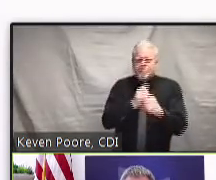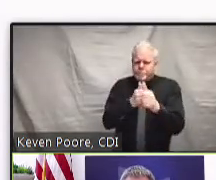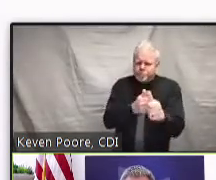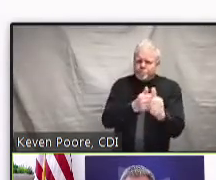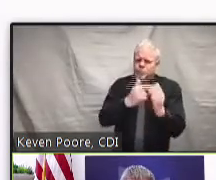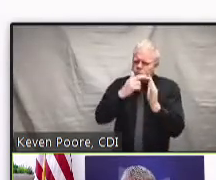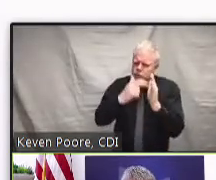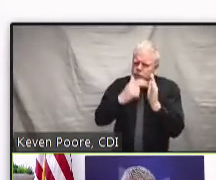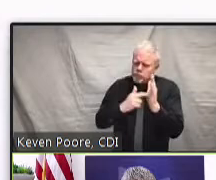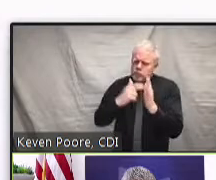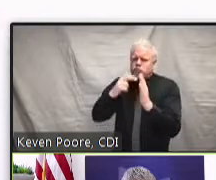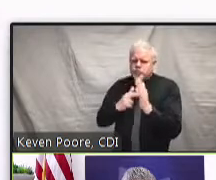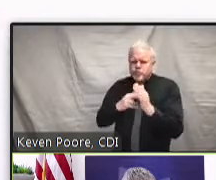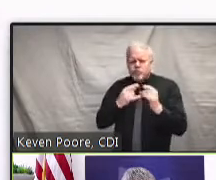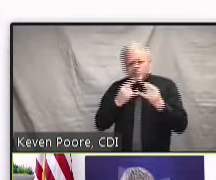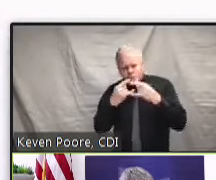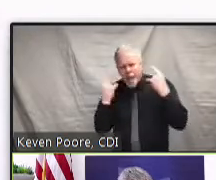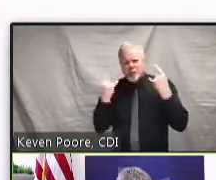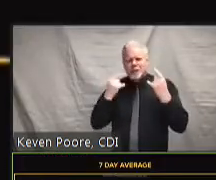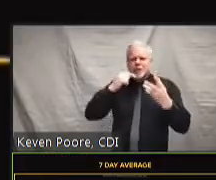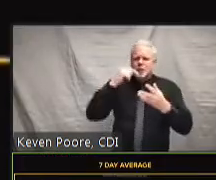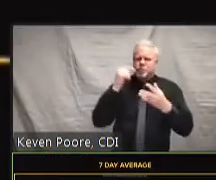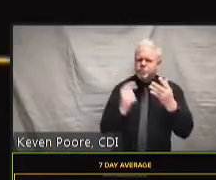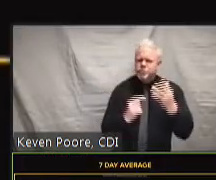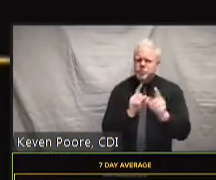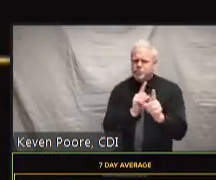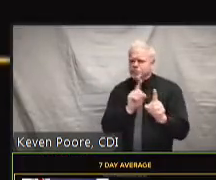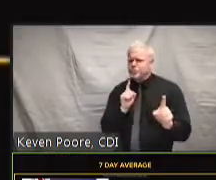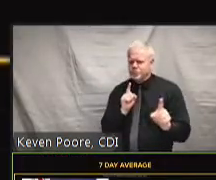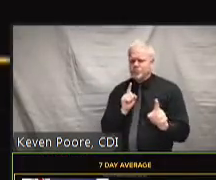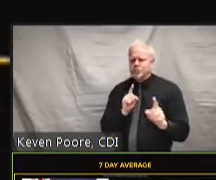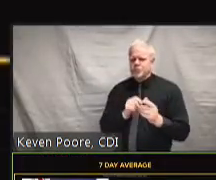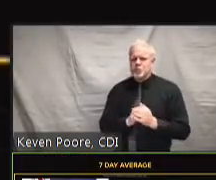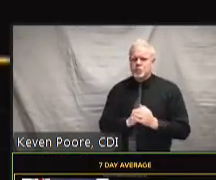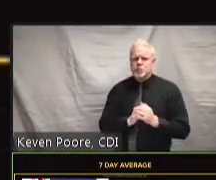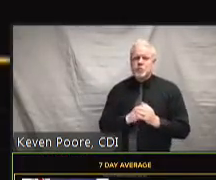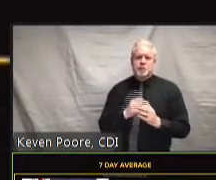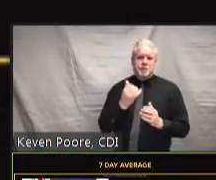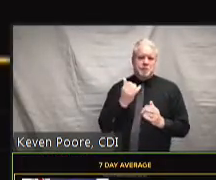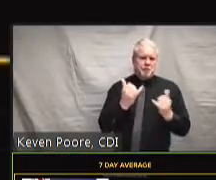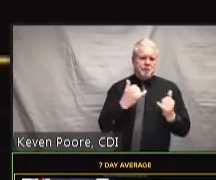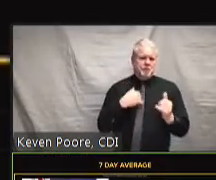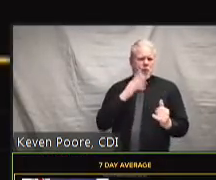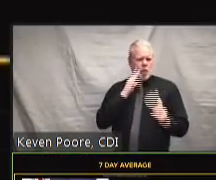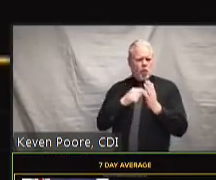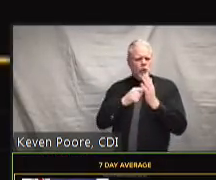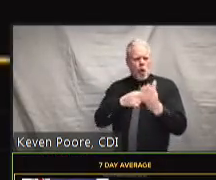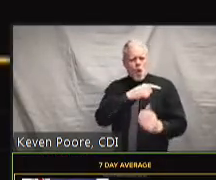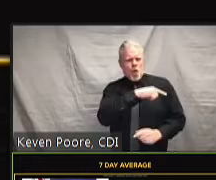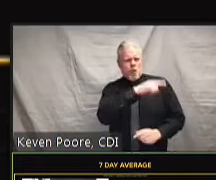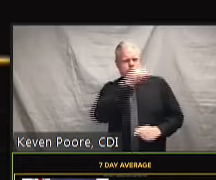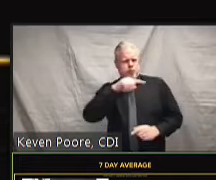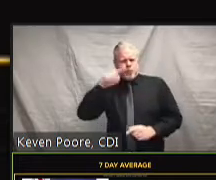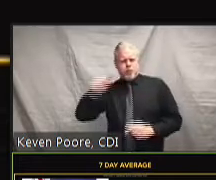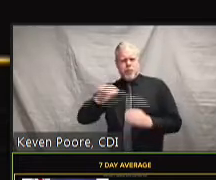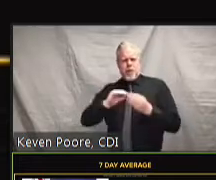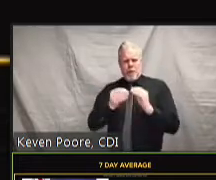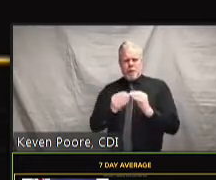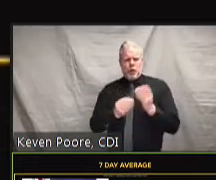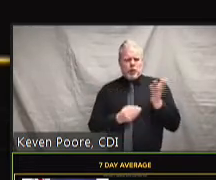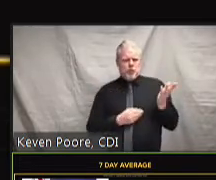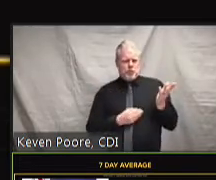here in the county. Our 7-day average of new positive cases continues in a downward trend, with yesterday's average